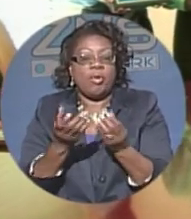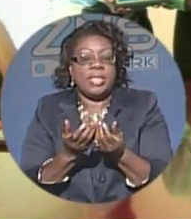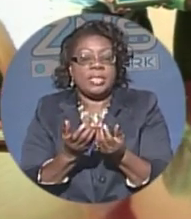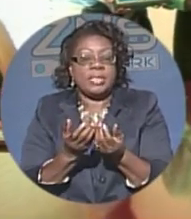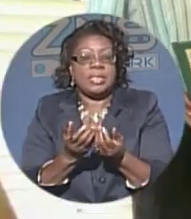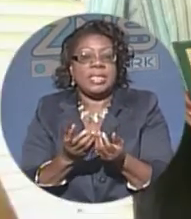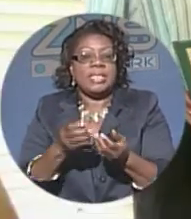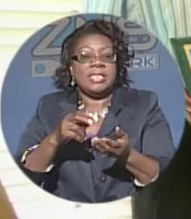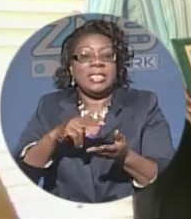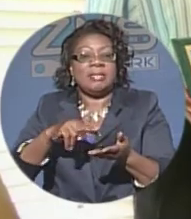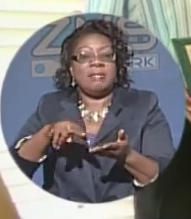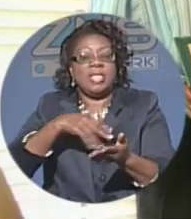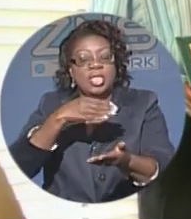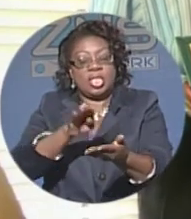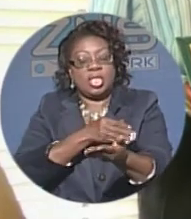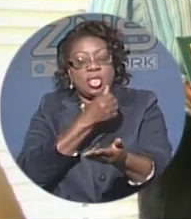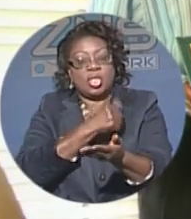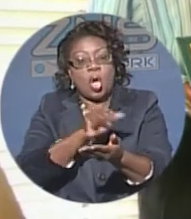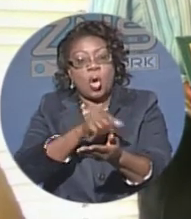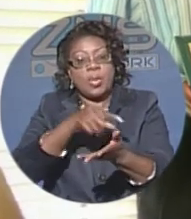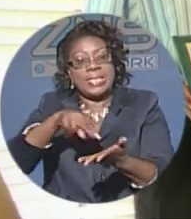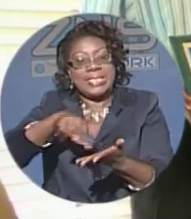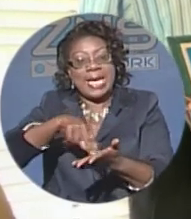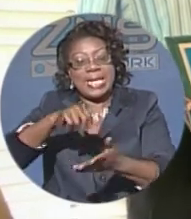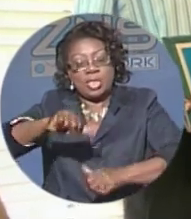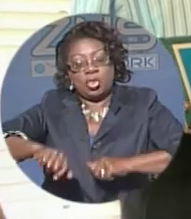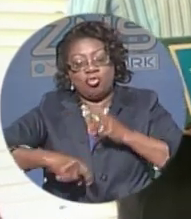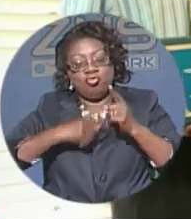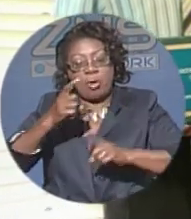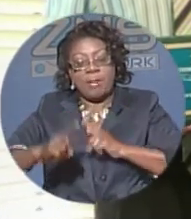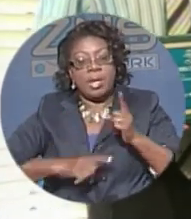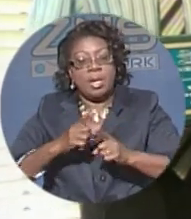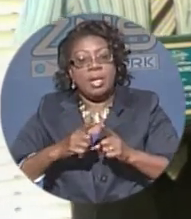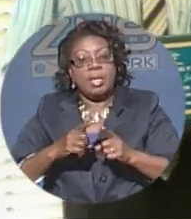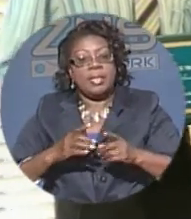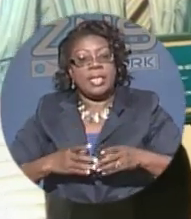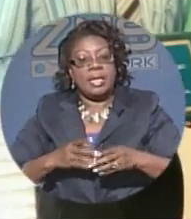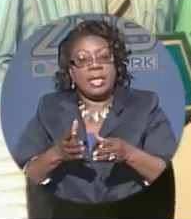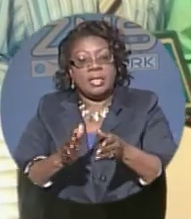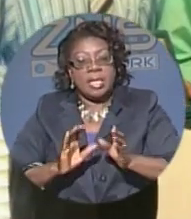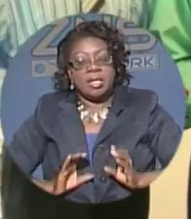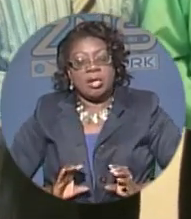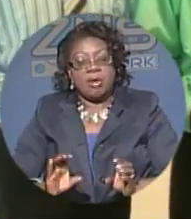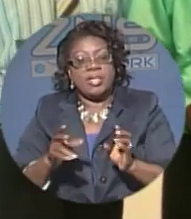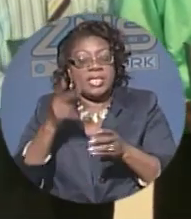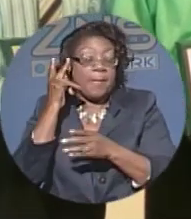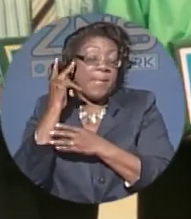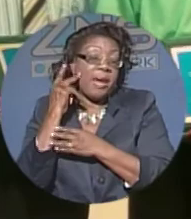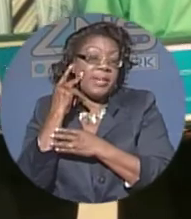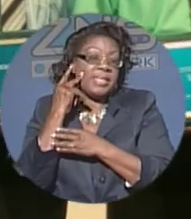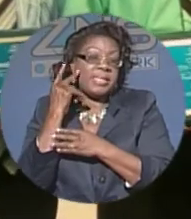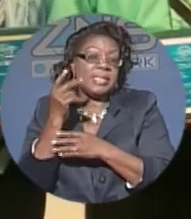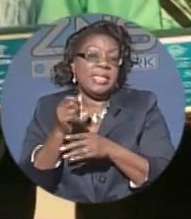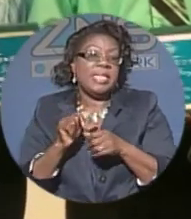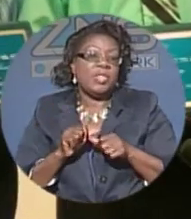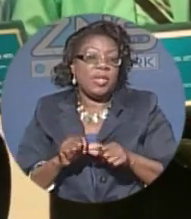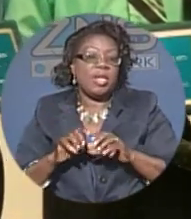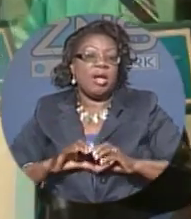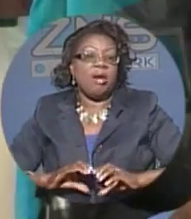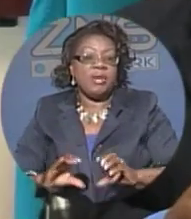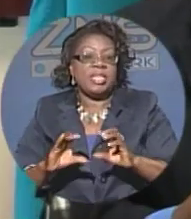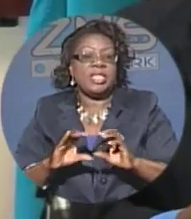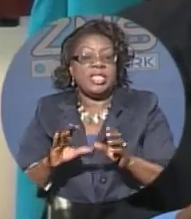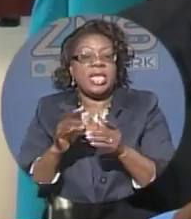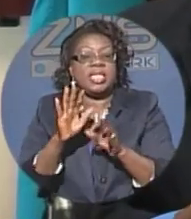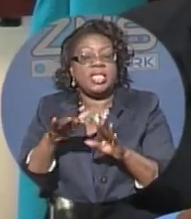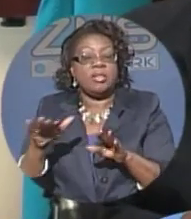instruments. Minister Charles Maynard congratulated them and urged parents to continue to support their children in their artistic endeavors. In this room